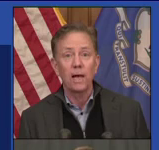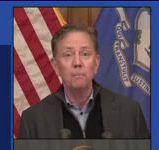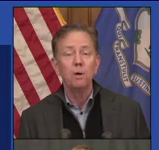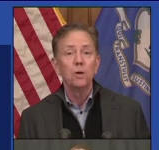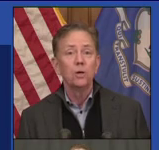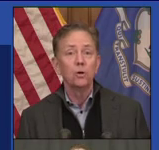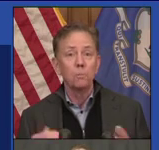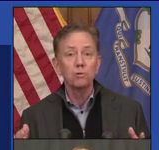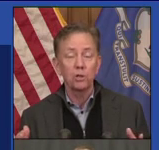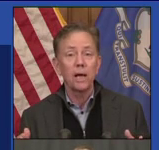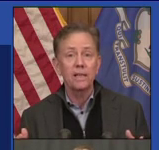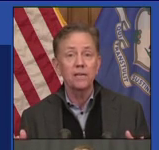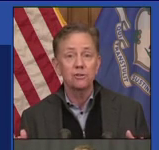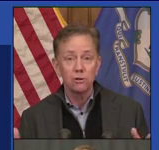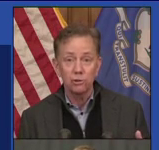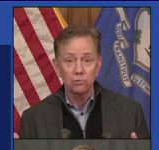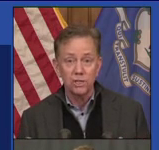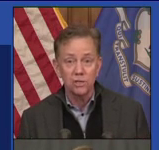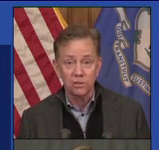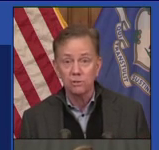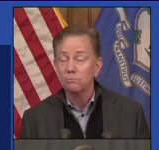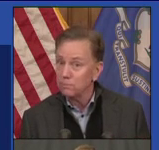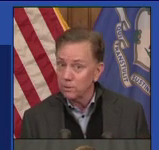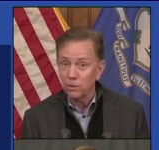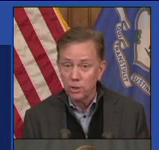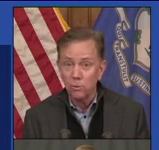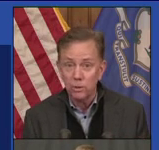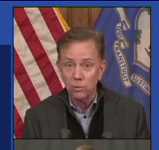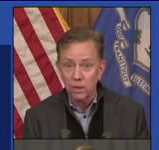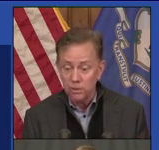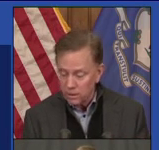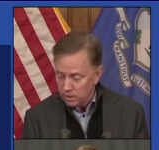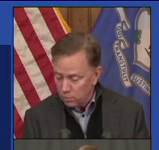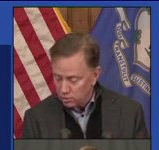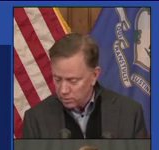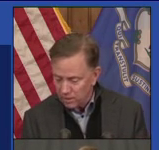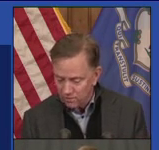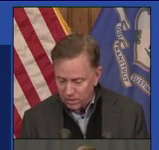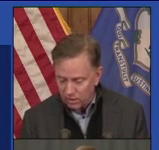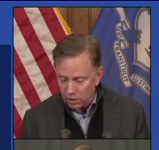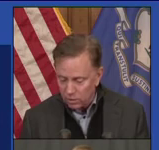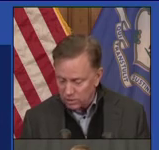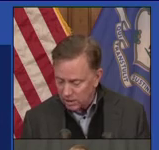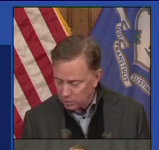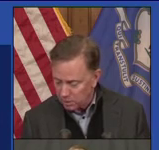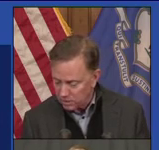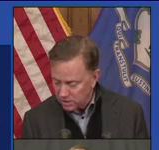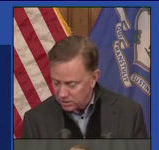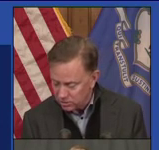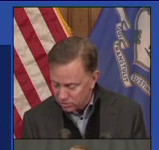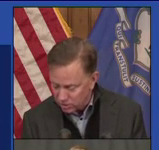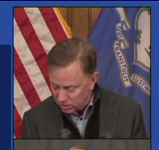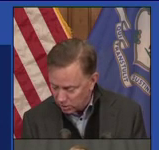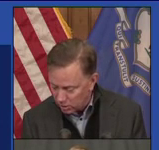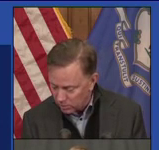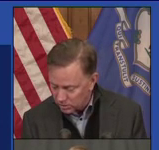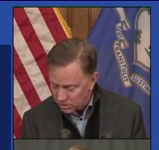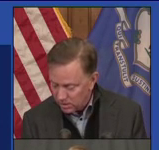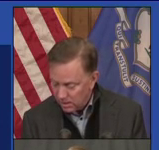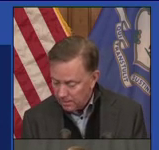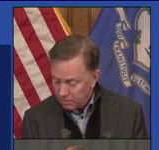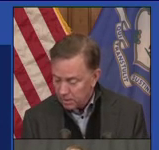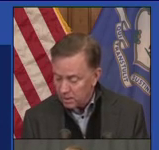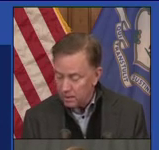Feel app, you're most likely to social distance. Good going, New London. And you also have the lowest hospitalizations, or near the